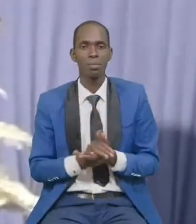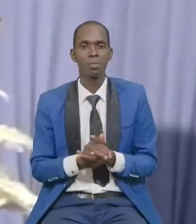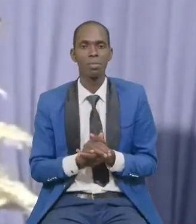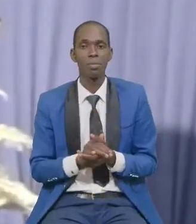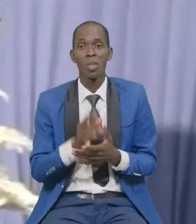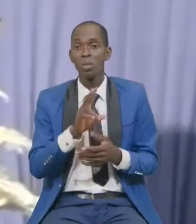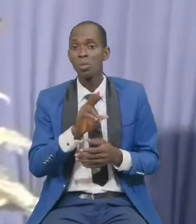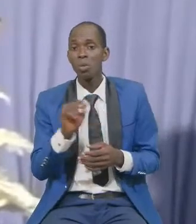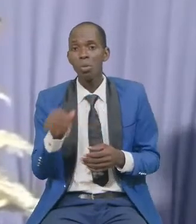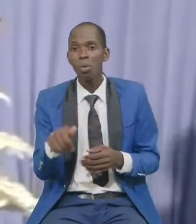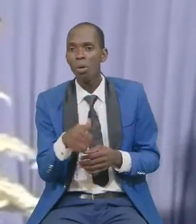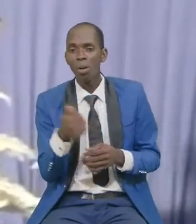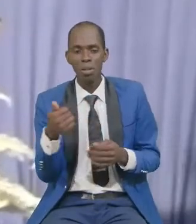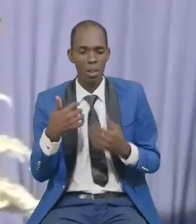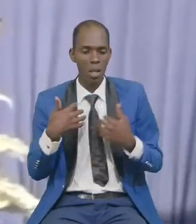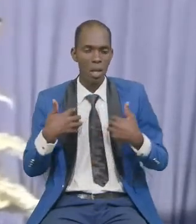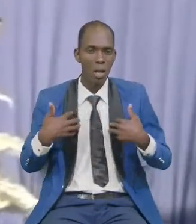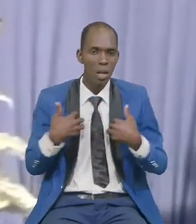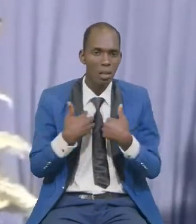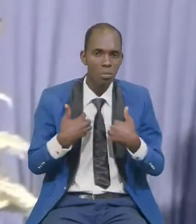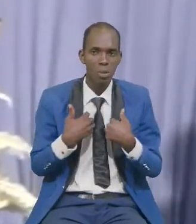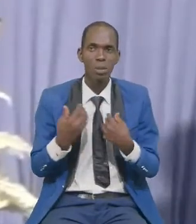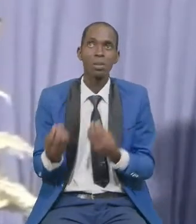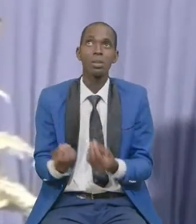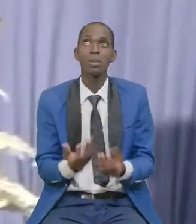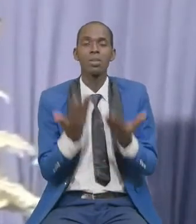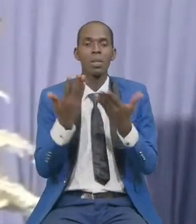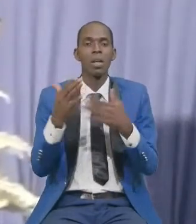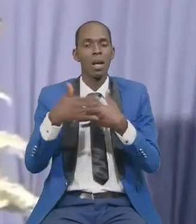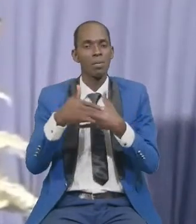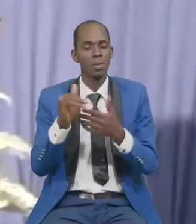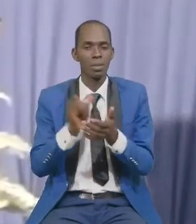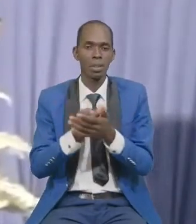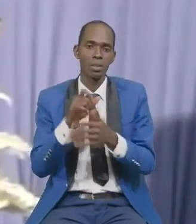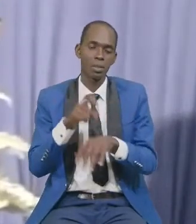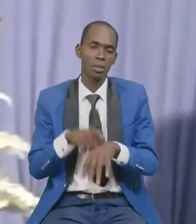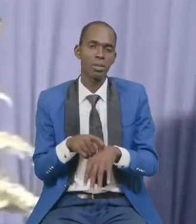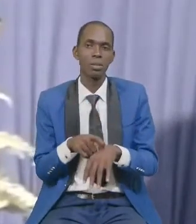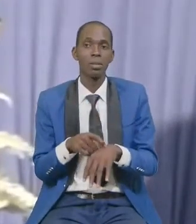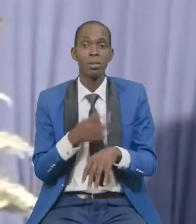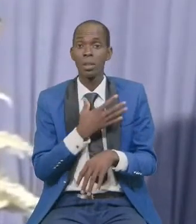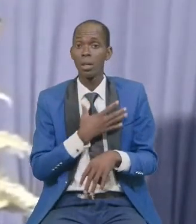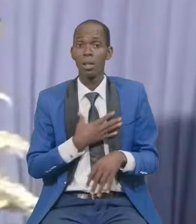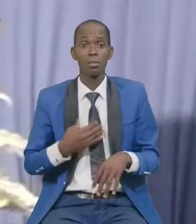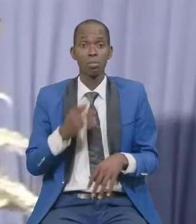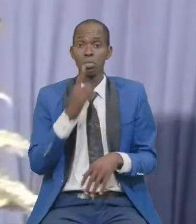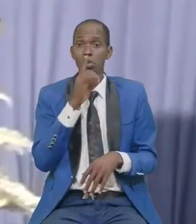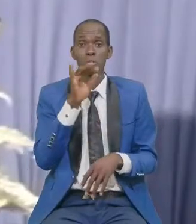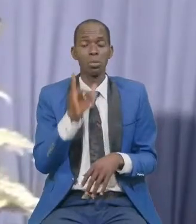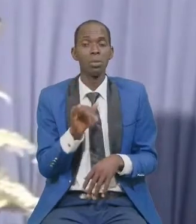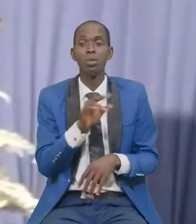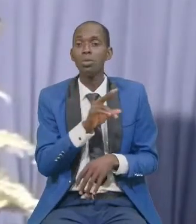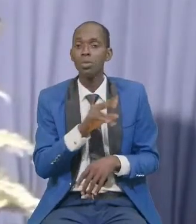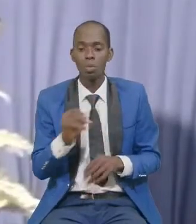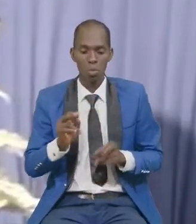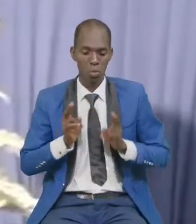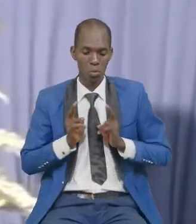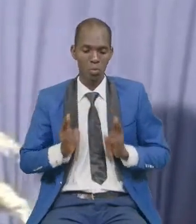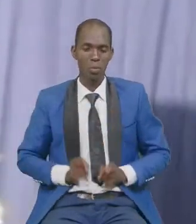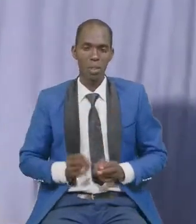No other animal sacrifice after that time. And of course, no human